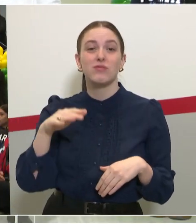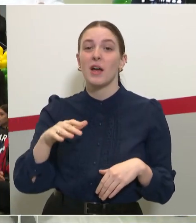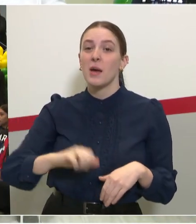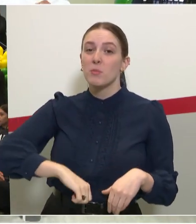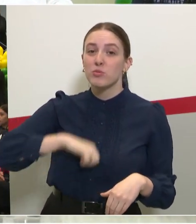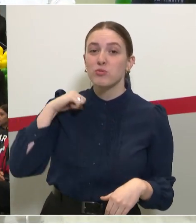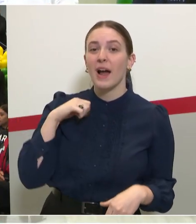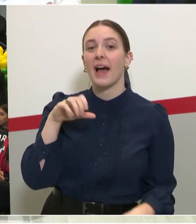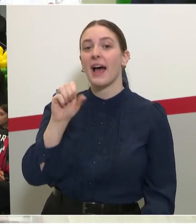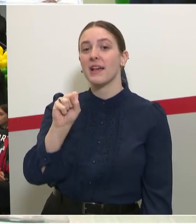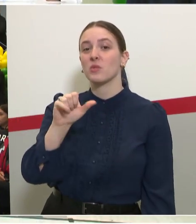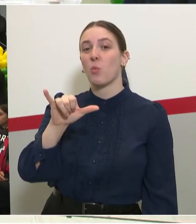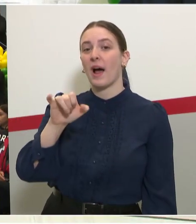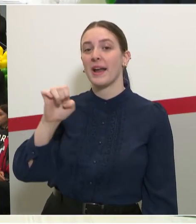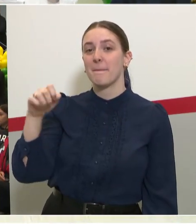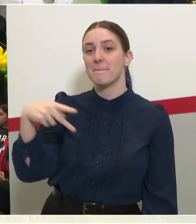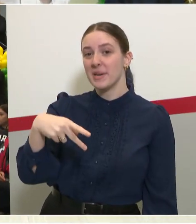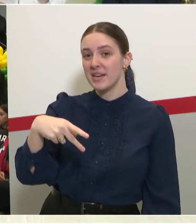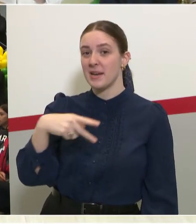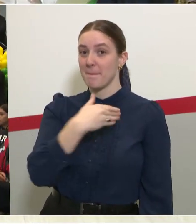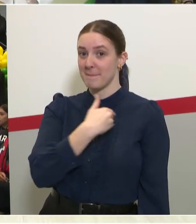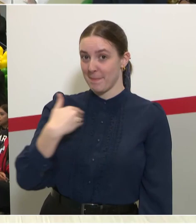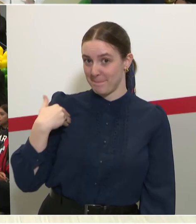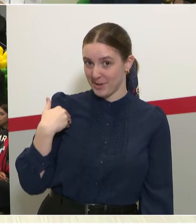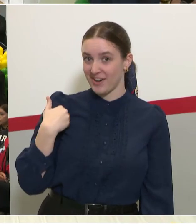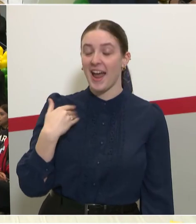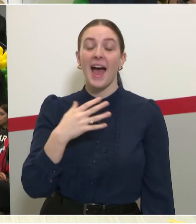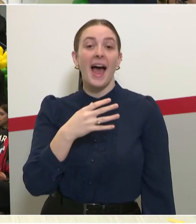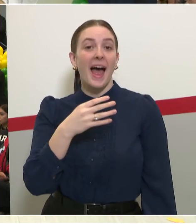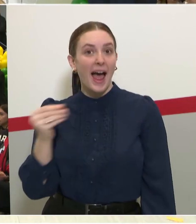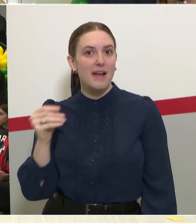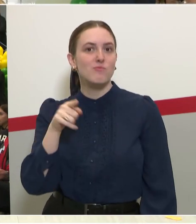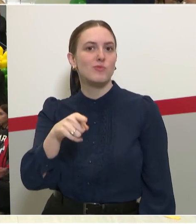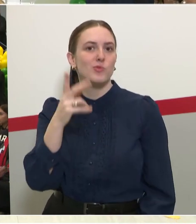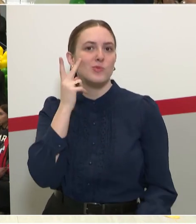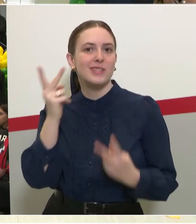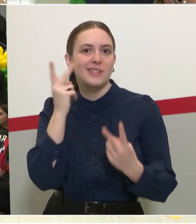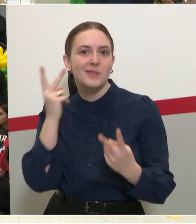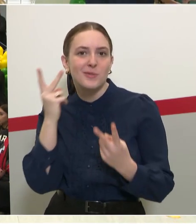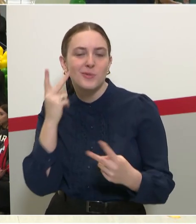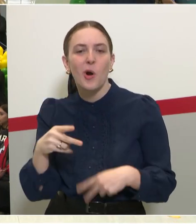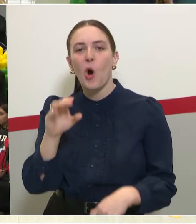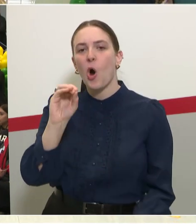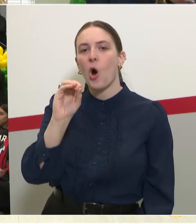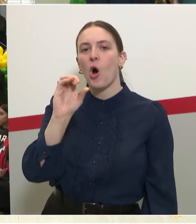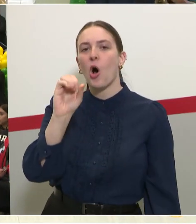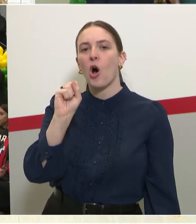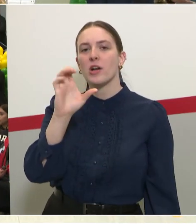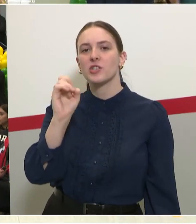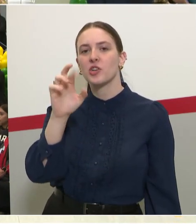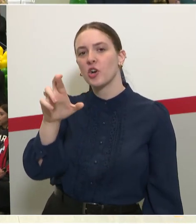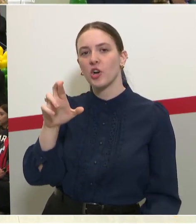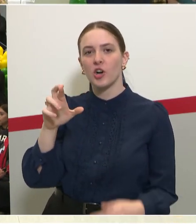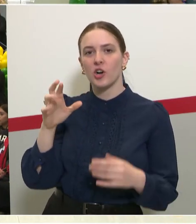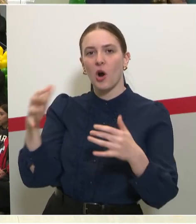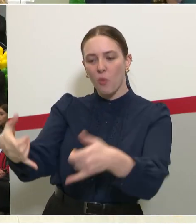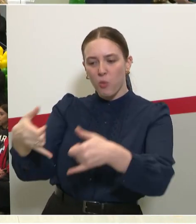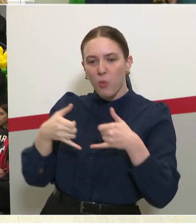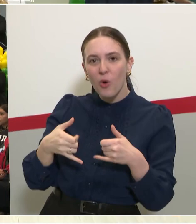proud SYP member, and you see him here, Oscar Award winner,